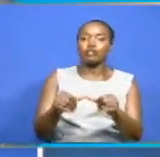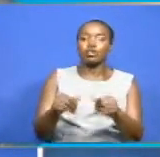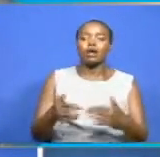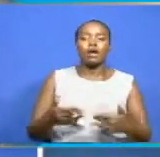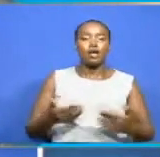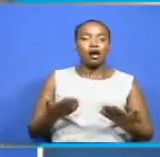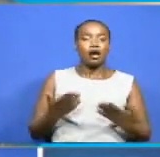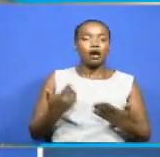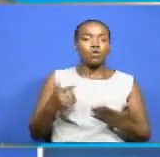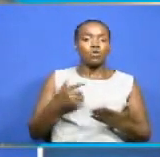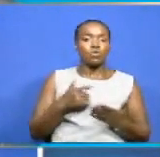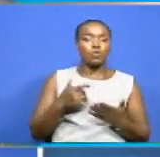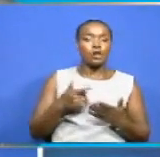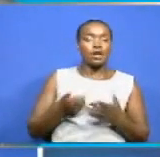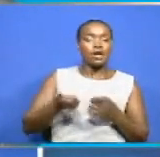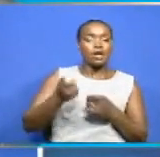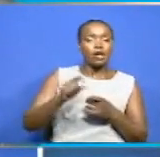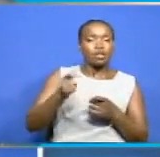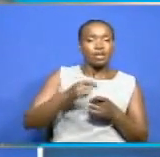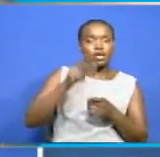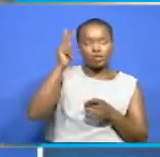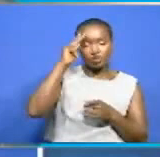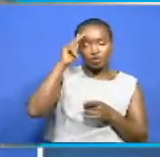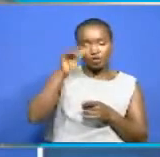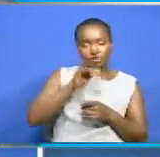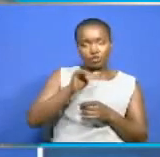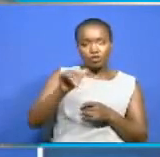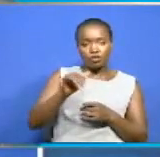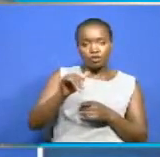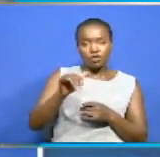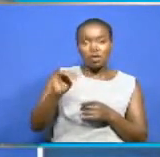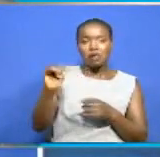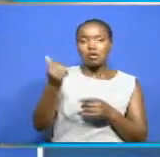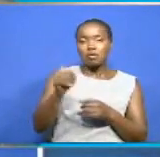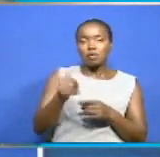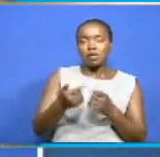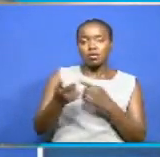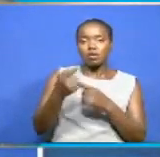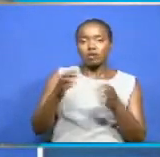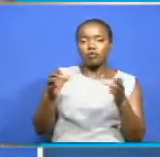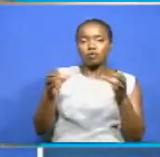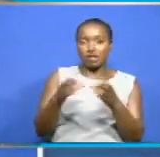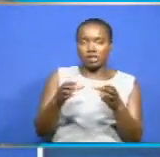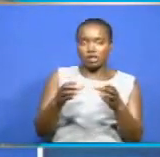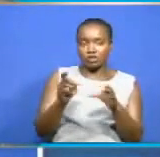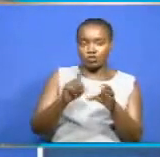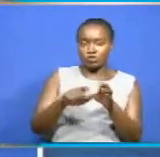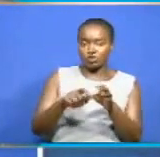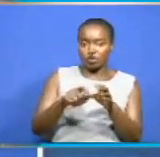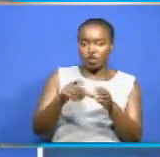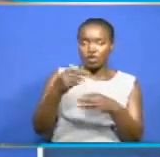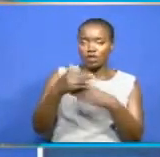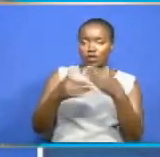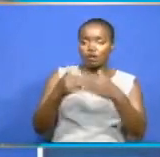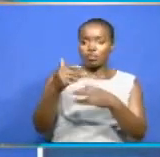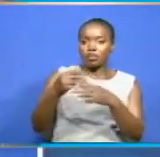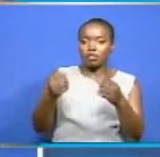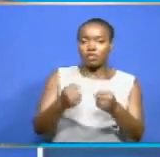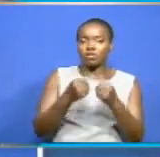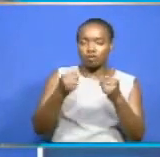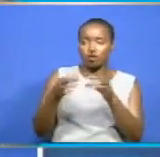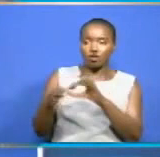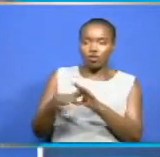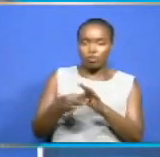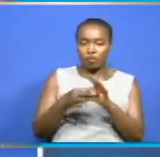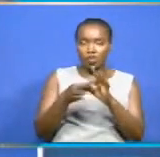how we can multiply knowledge to those that have not been able to attend the classes. Let us build a strong cooperative